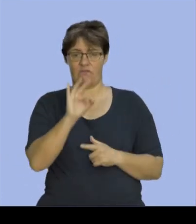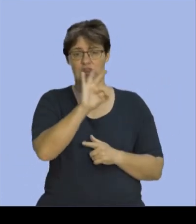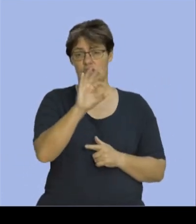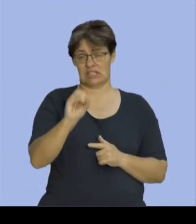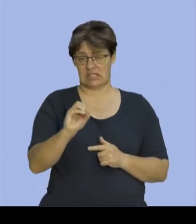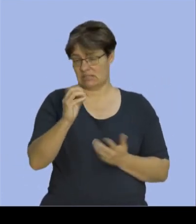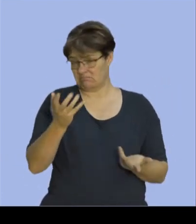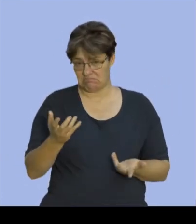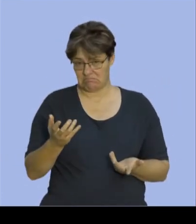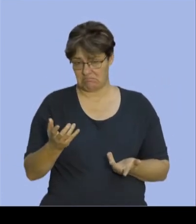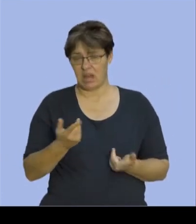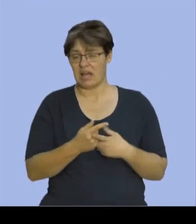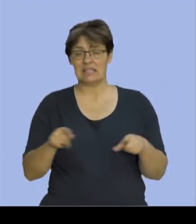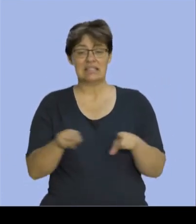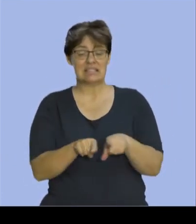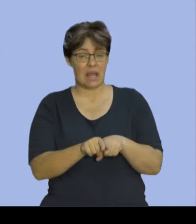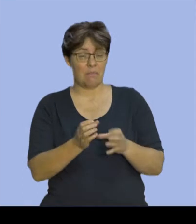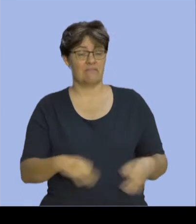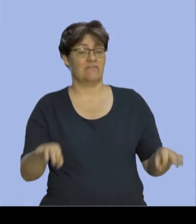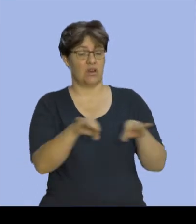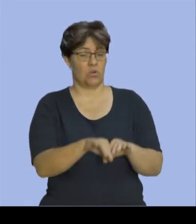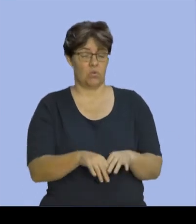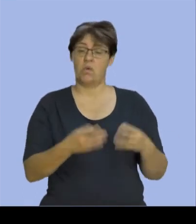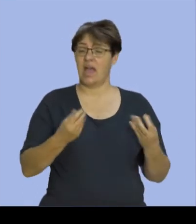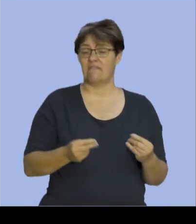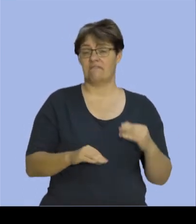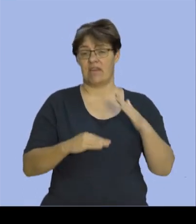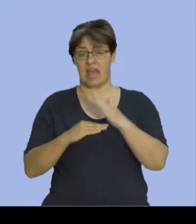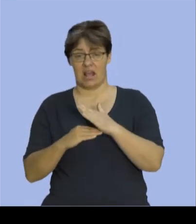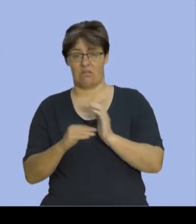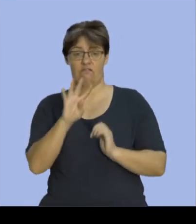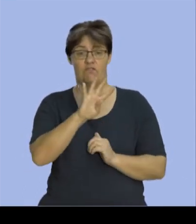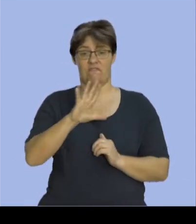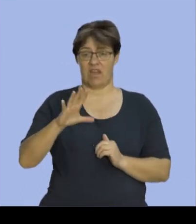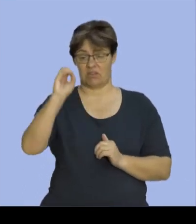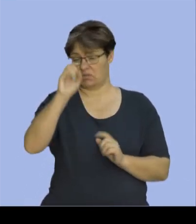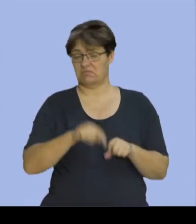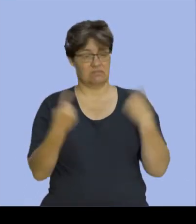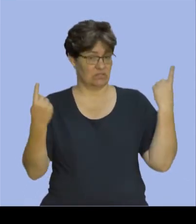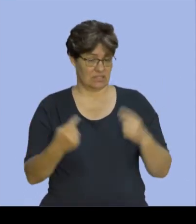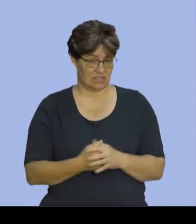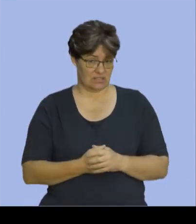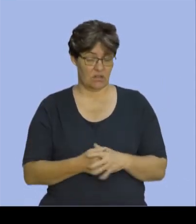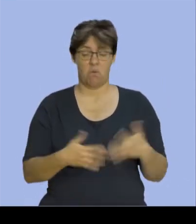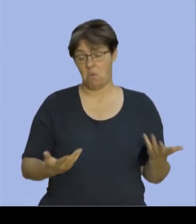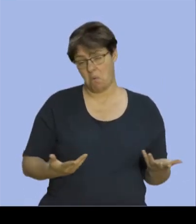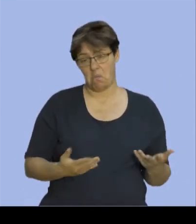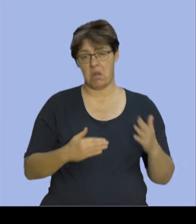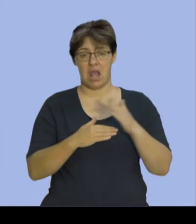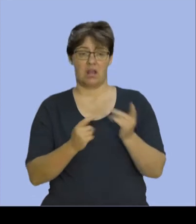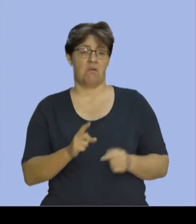of 30, it won't give me the same values as if I have an angle of 45 degrees, and if I have an angle